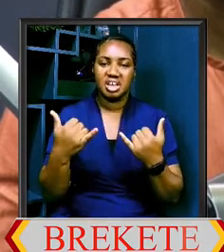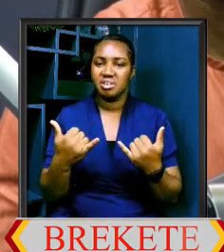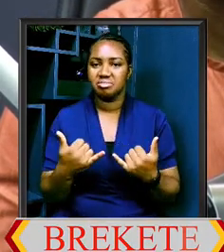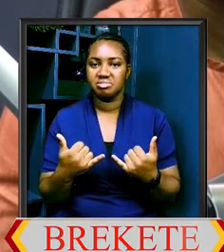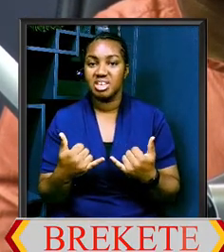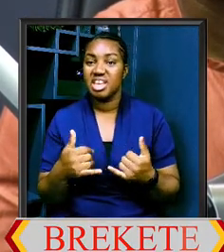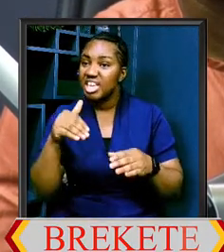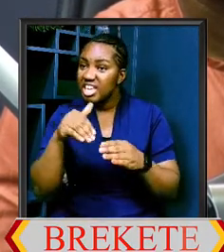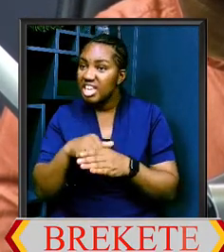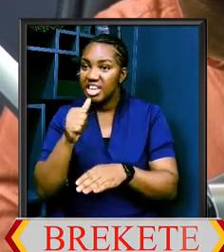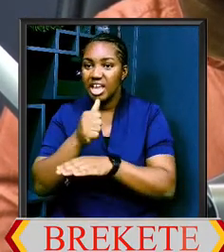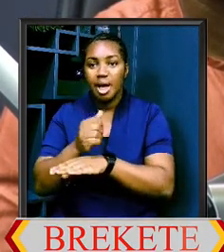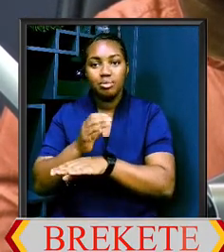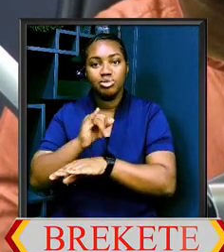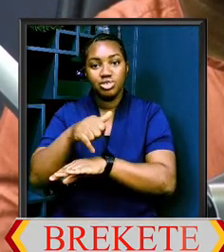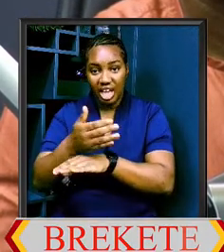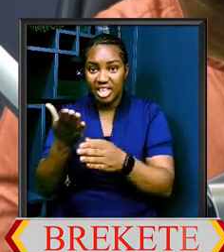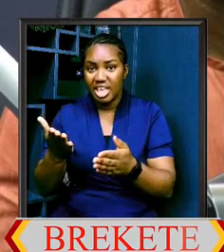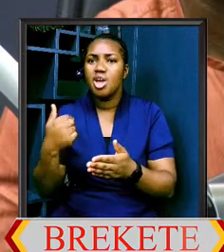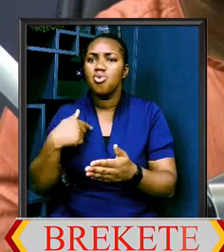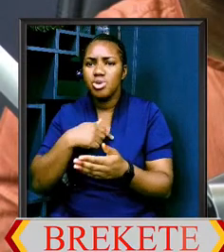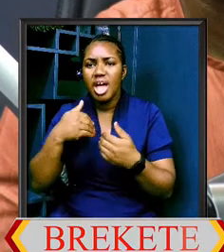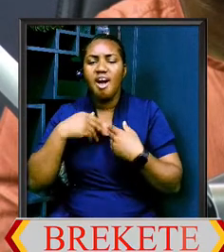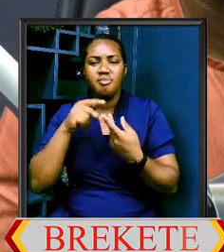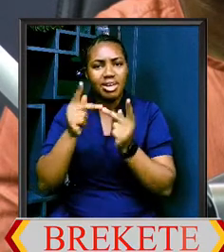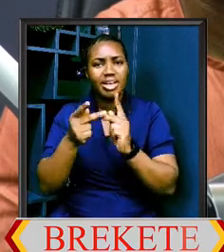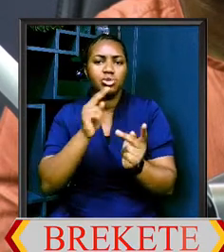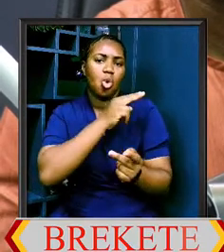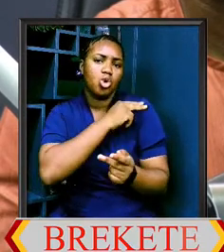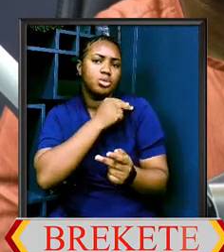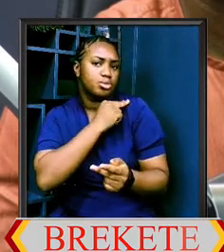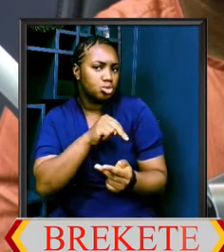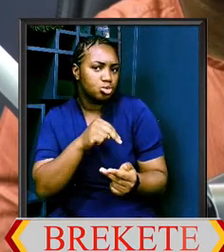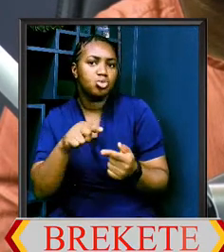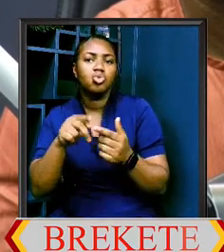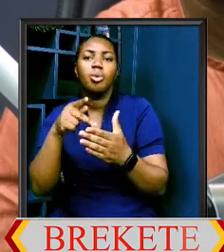hospital. They pay the bill. But for about 5 years now, none.